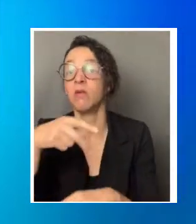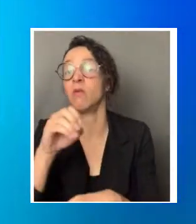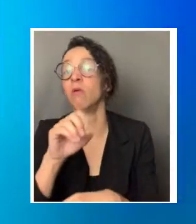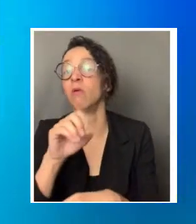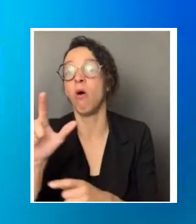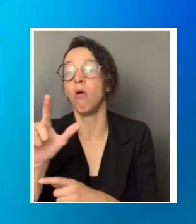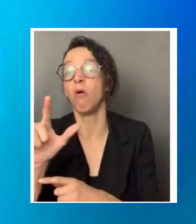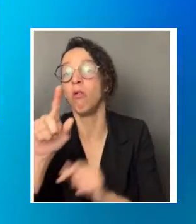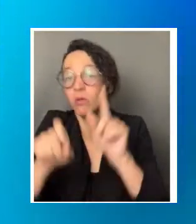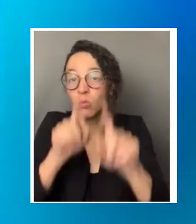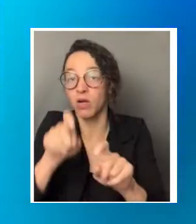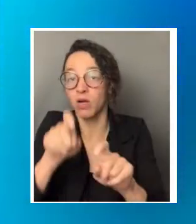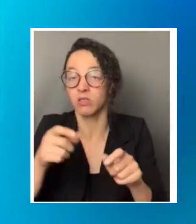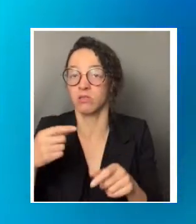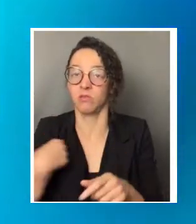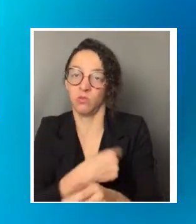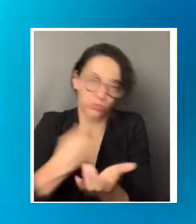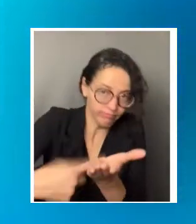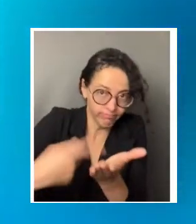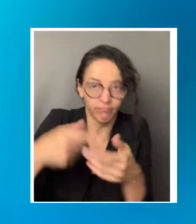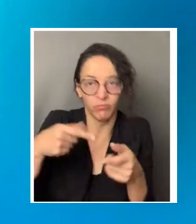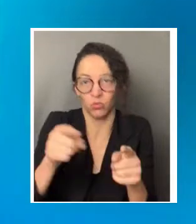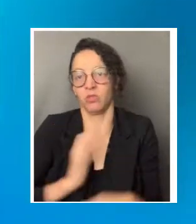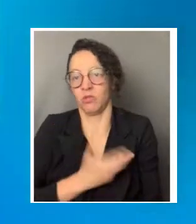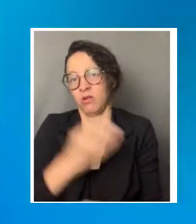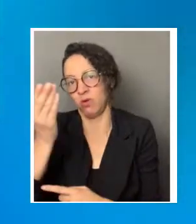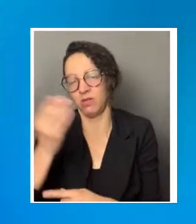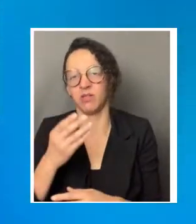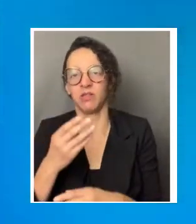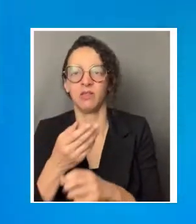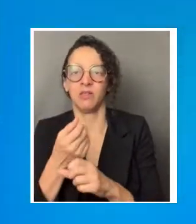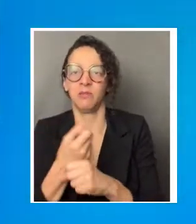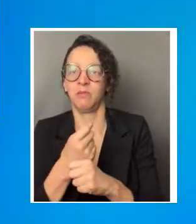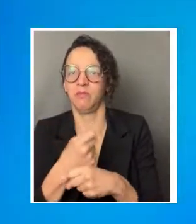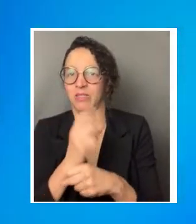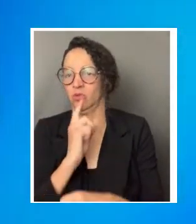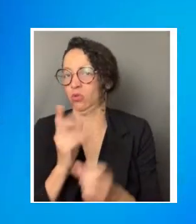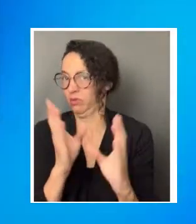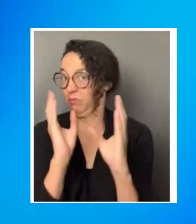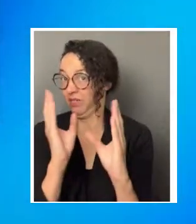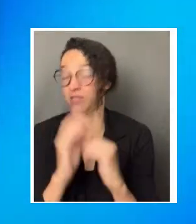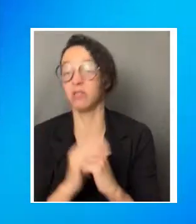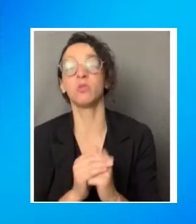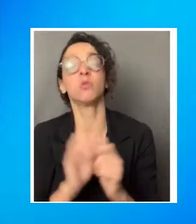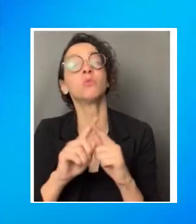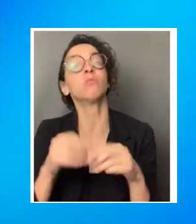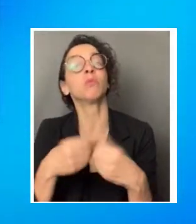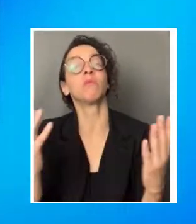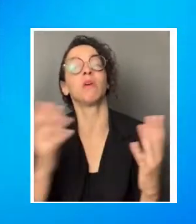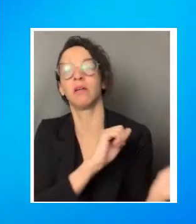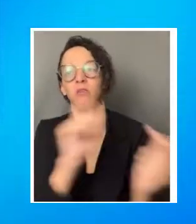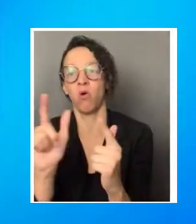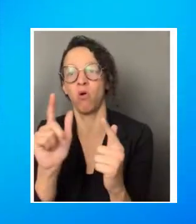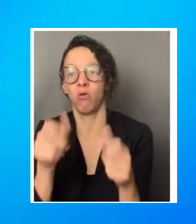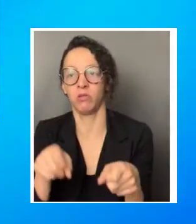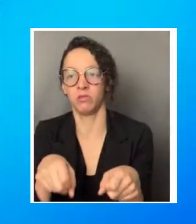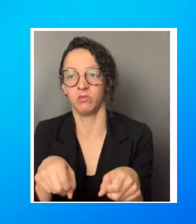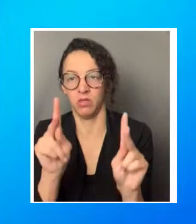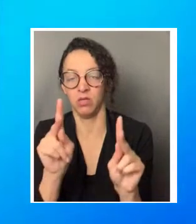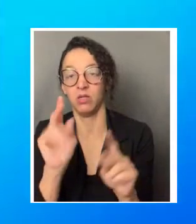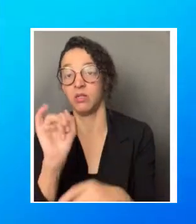presentation. So make sure you pay attention. So to give everyone a chance, if you have already won a prize, you would not